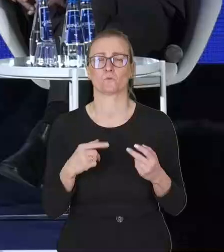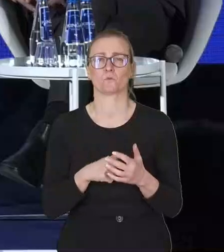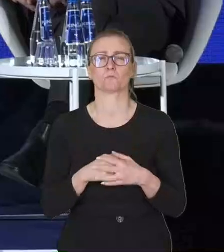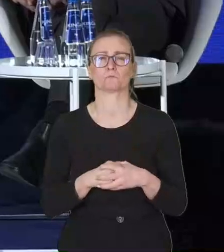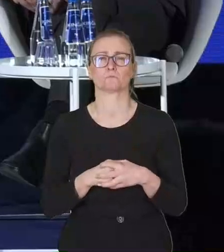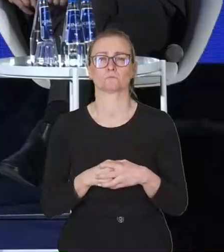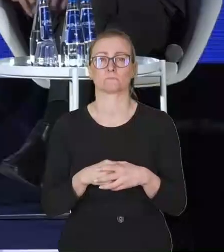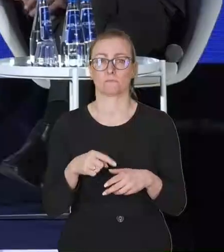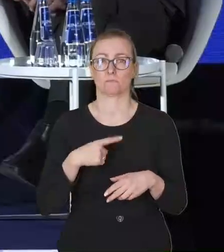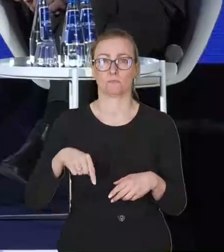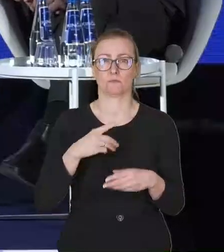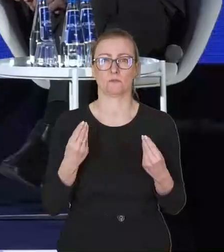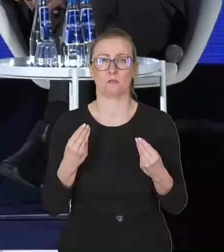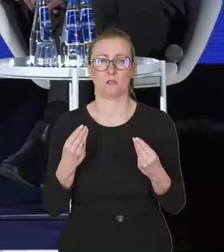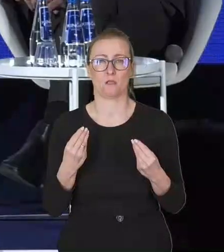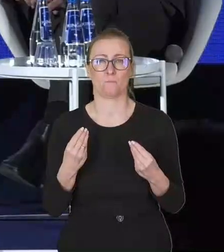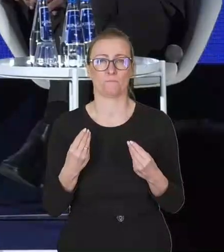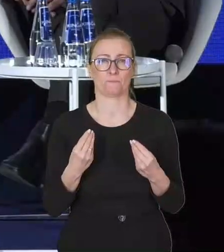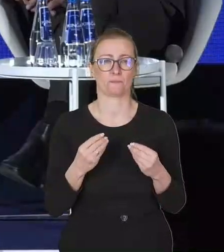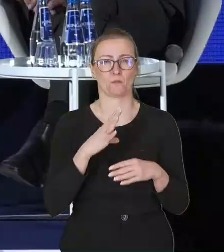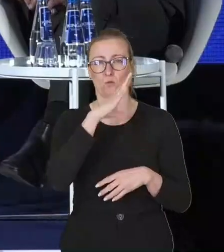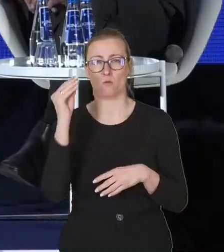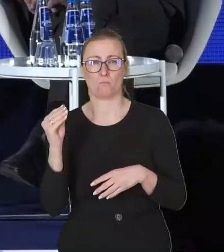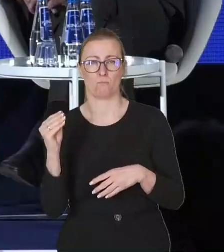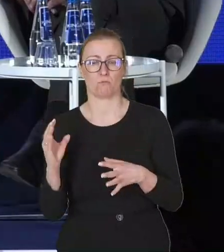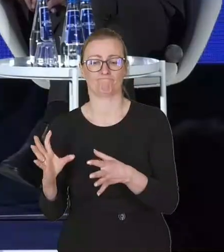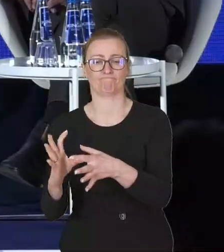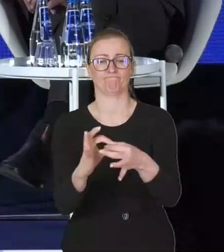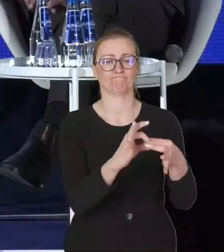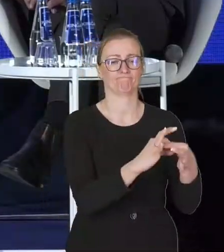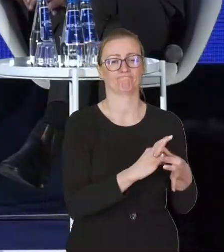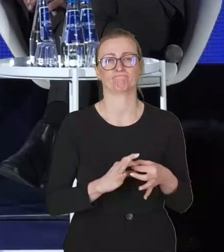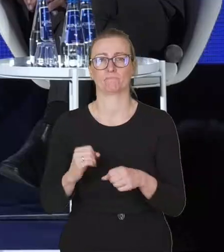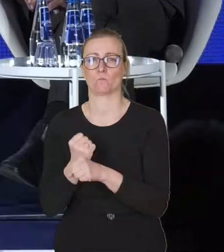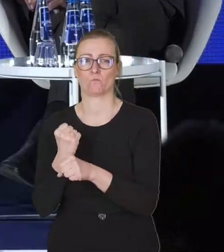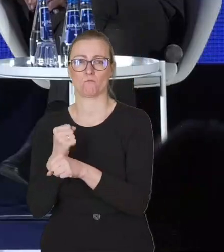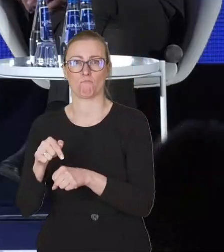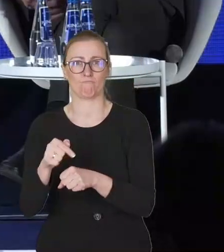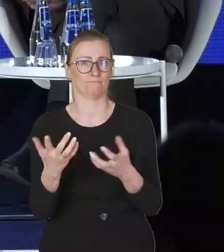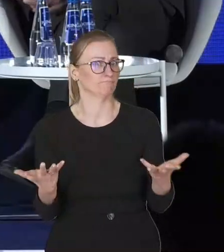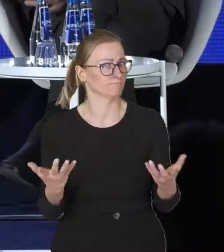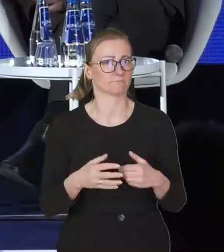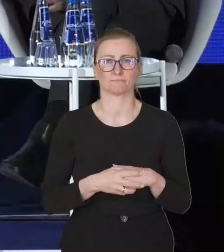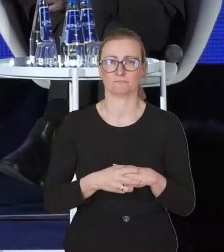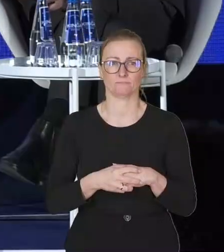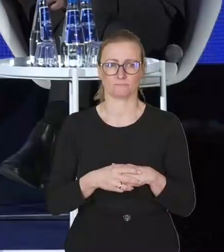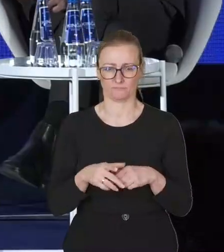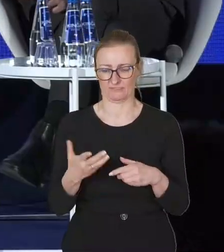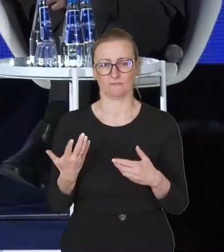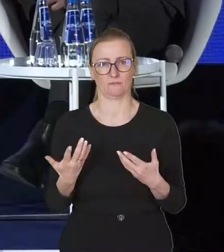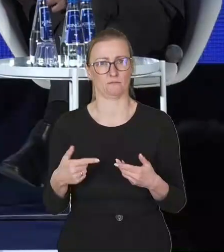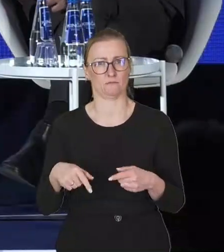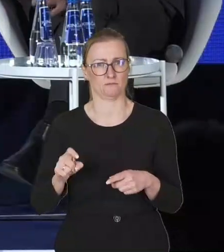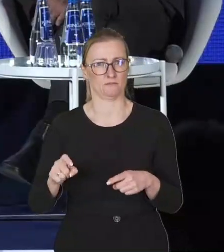because it refers to some concentrations of technologies, but those concentrations of technologies do not happen